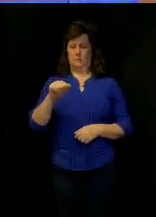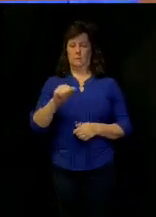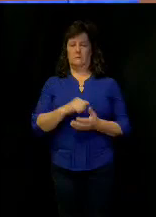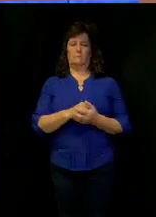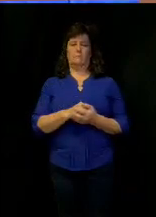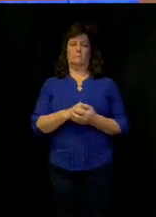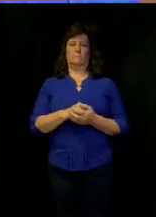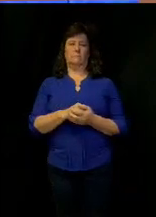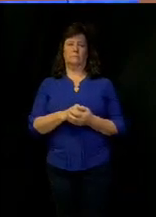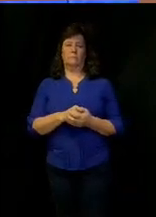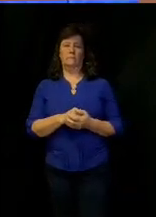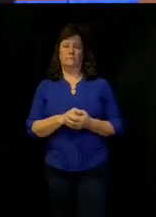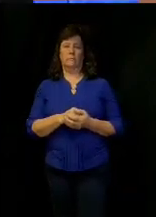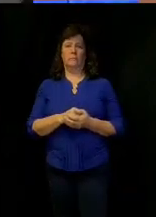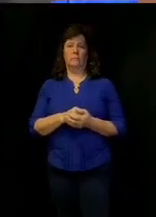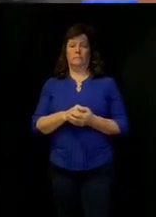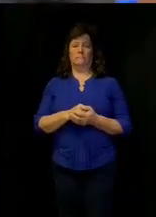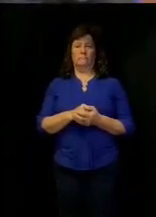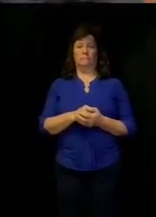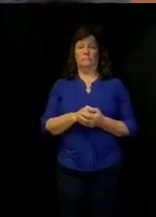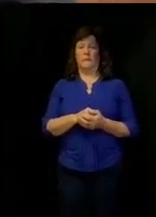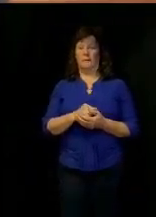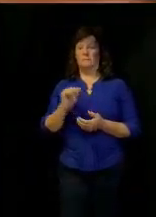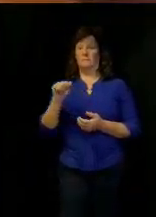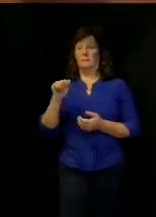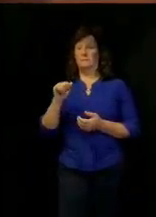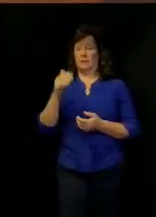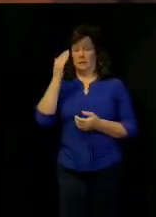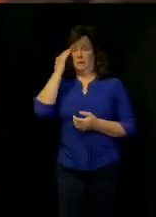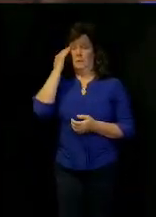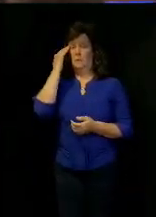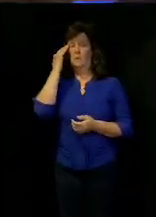And I know it'll revolutionize yours. I know.